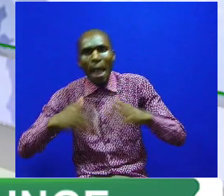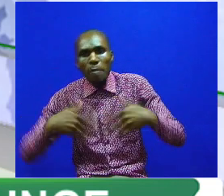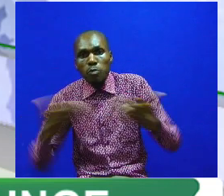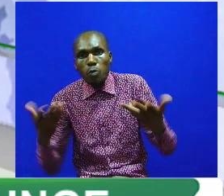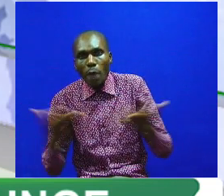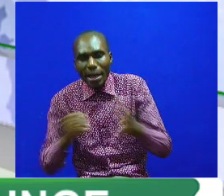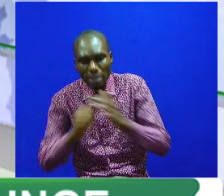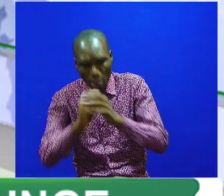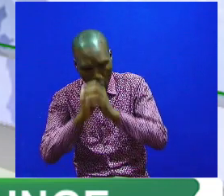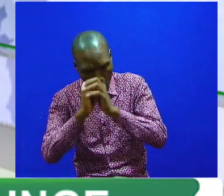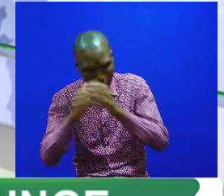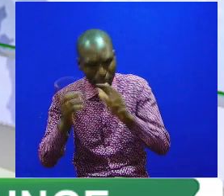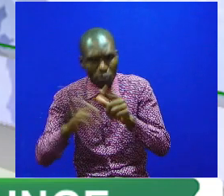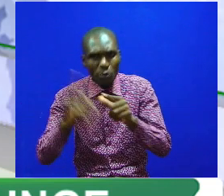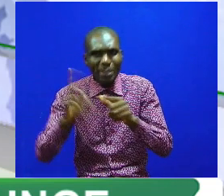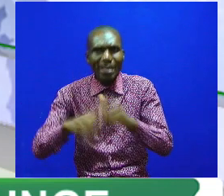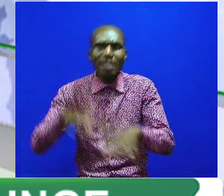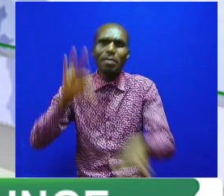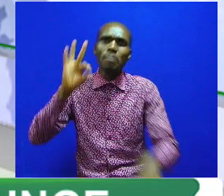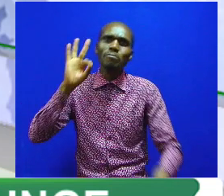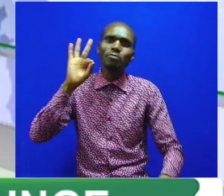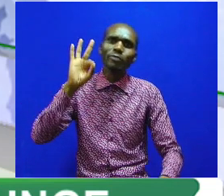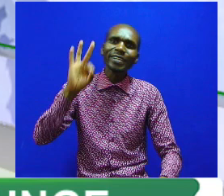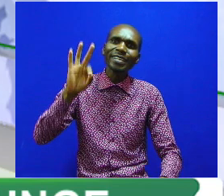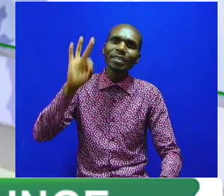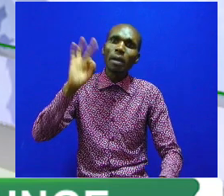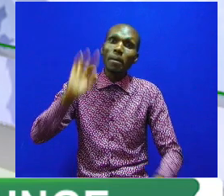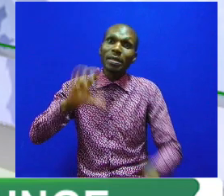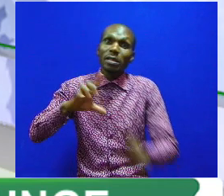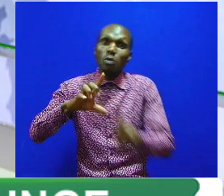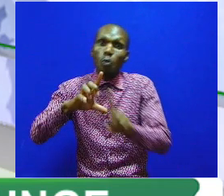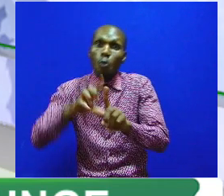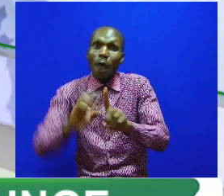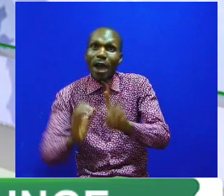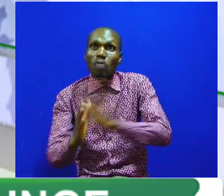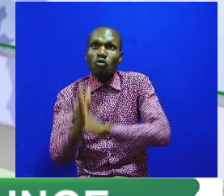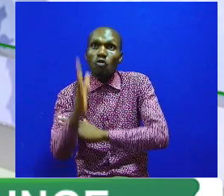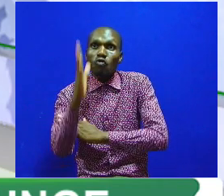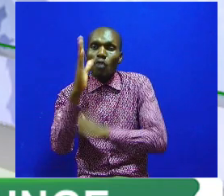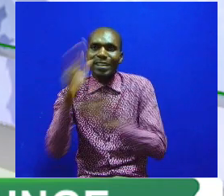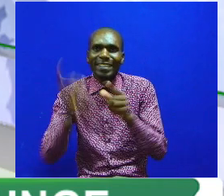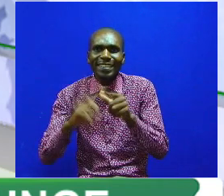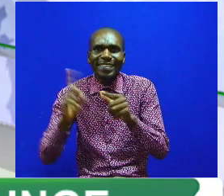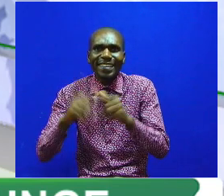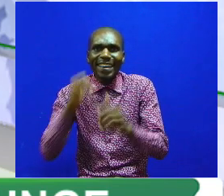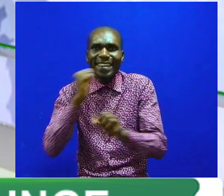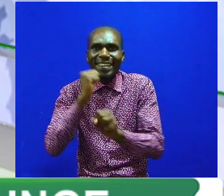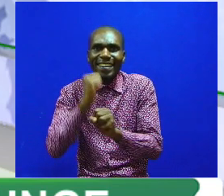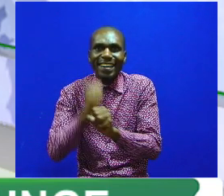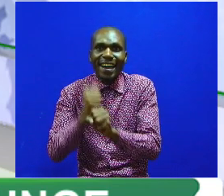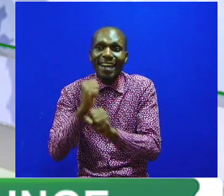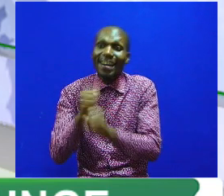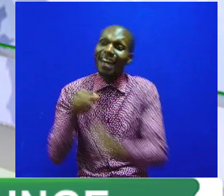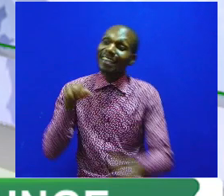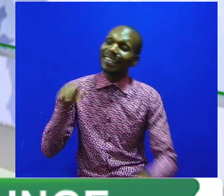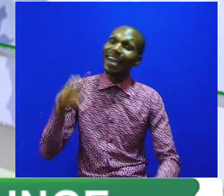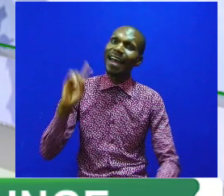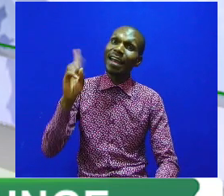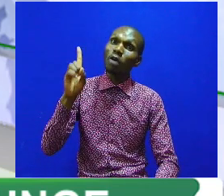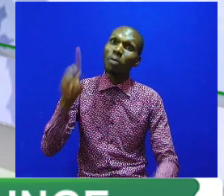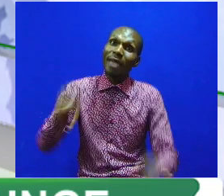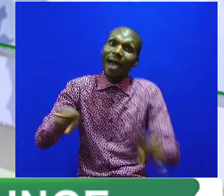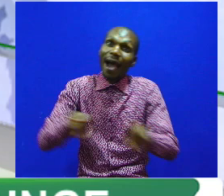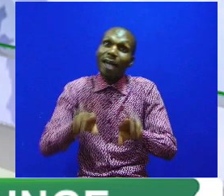mukorera omonene emirimo yaye ani gaba kagokorekana imeyo mubagani oyo mo imeyo mucho Nairobi Unatoku